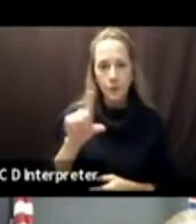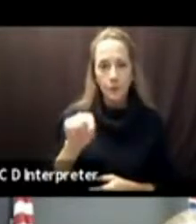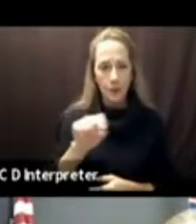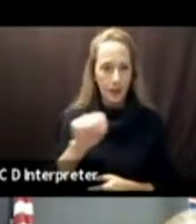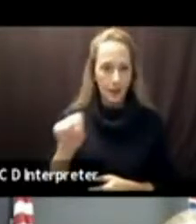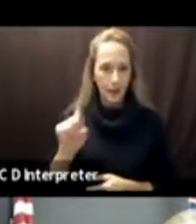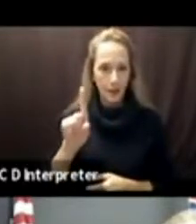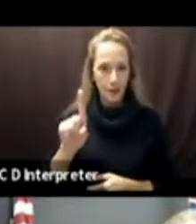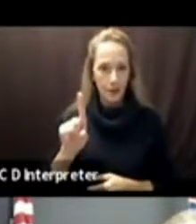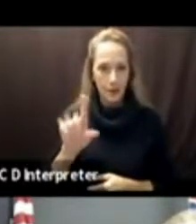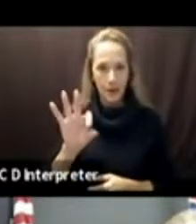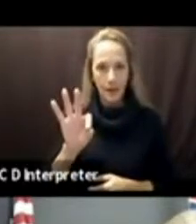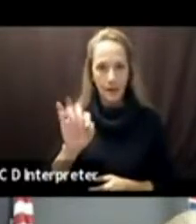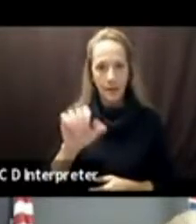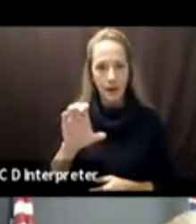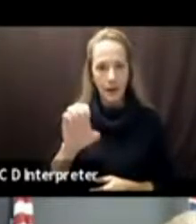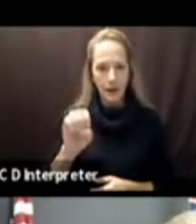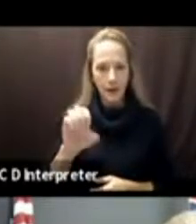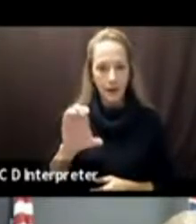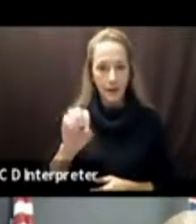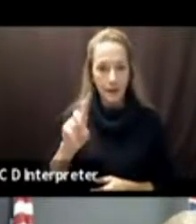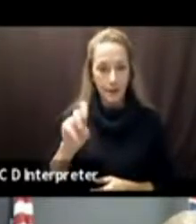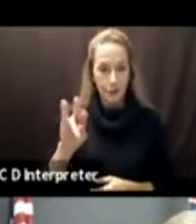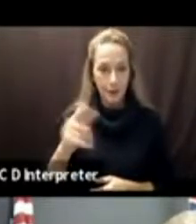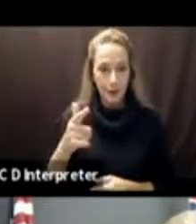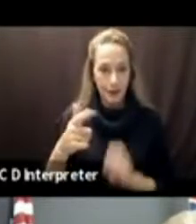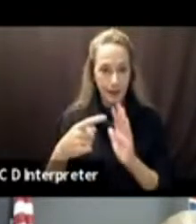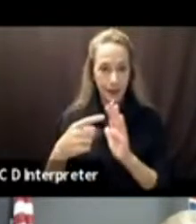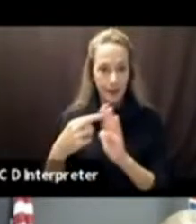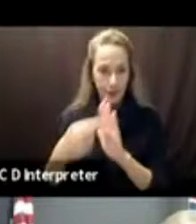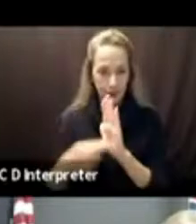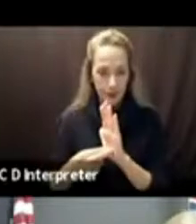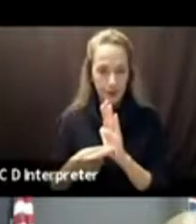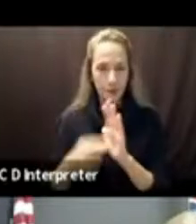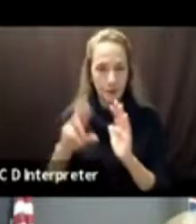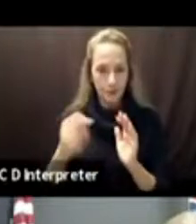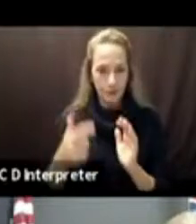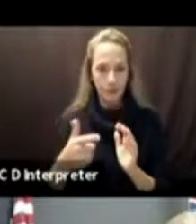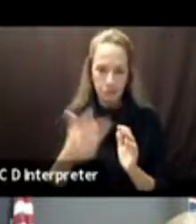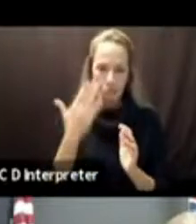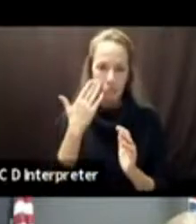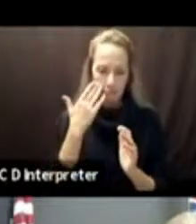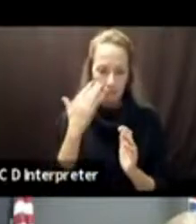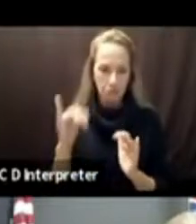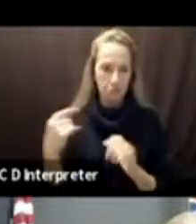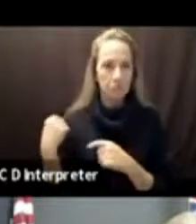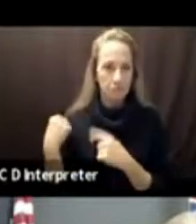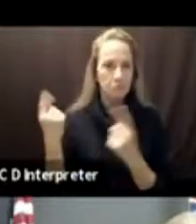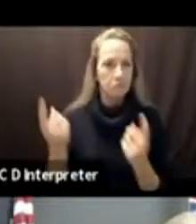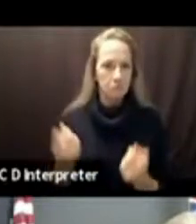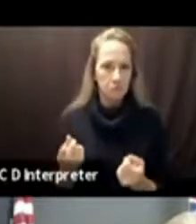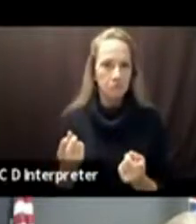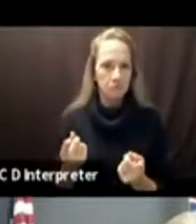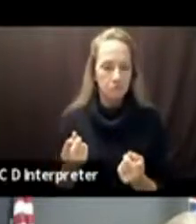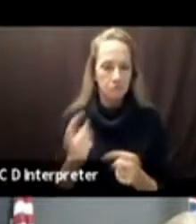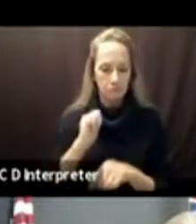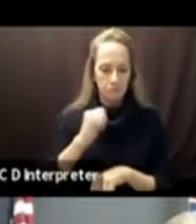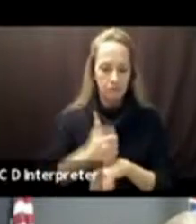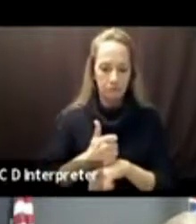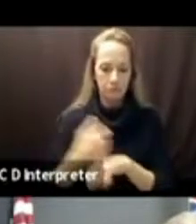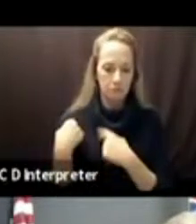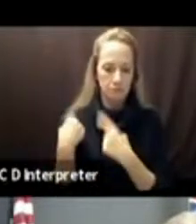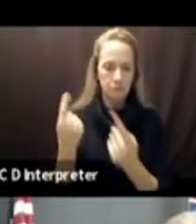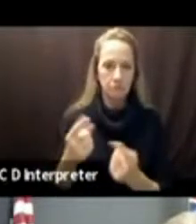2020-1, which is the face covering regulation. And as you know, that's been in force since